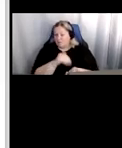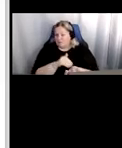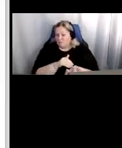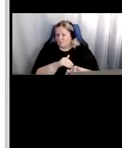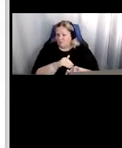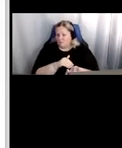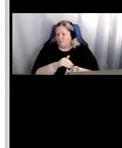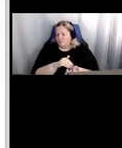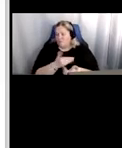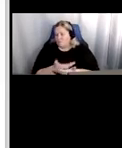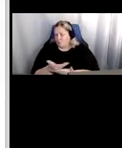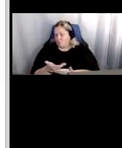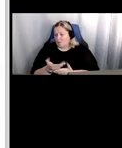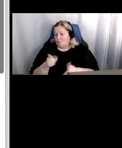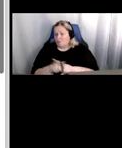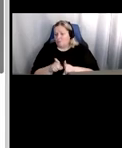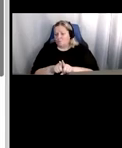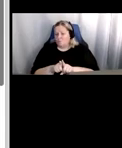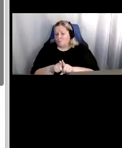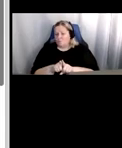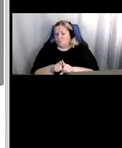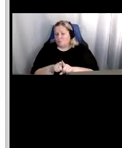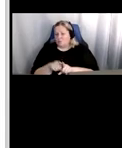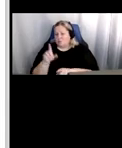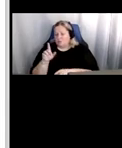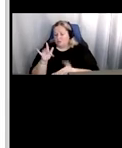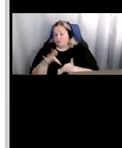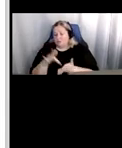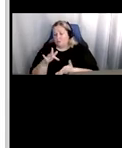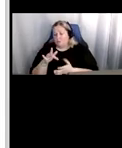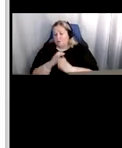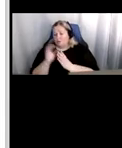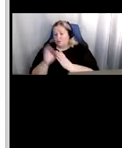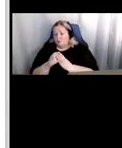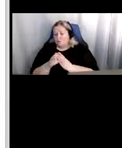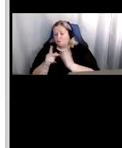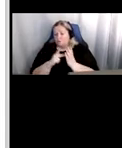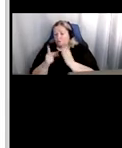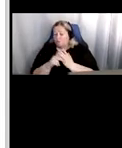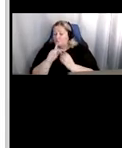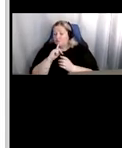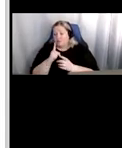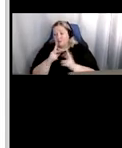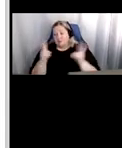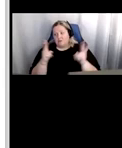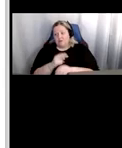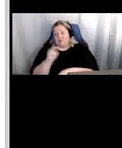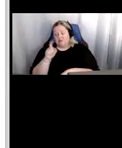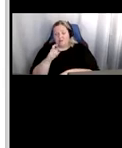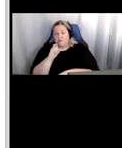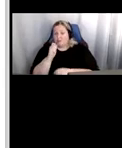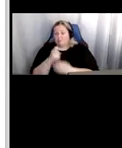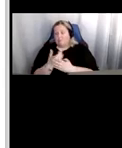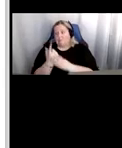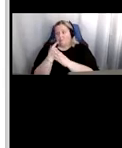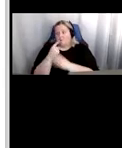equipment. We also partner with the double click computer program, which has been very necessary, especially last year when all the students